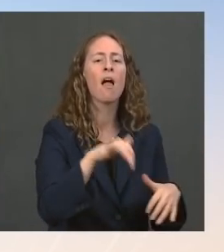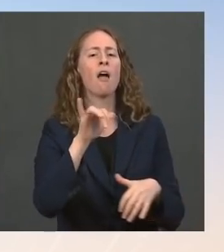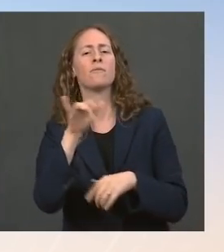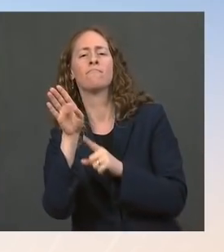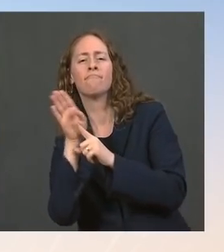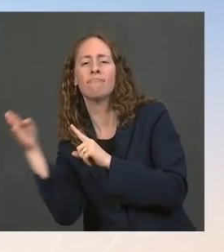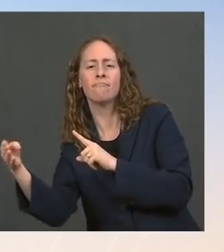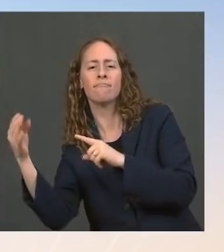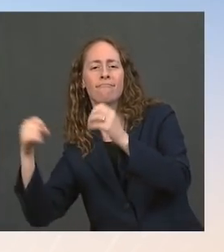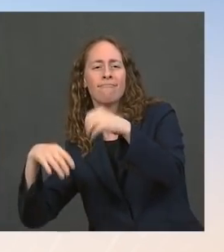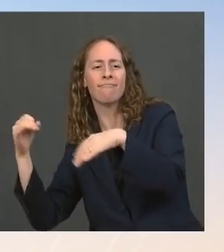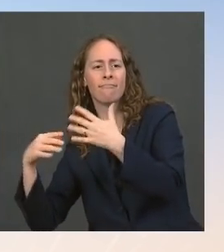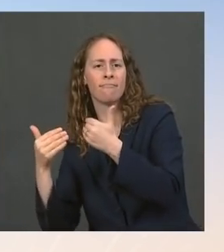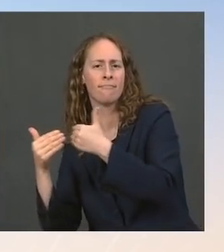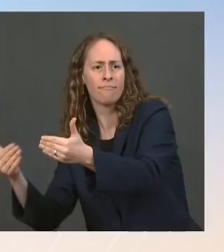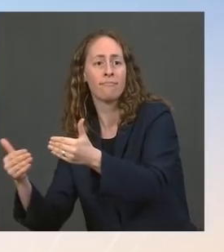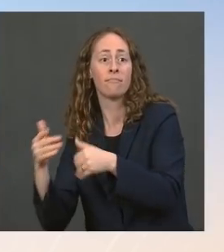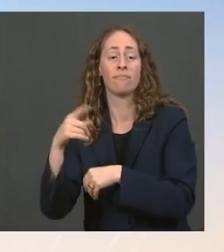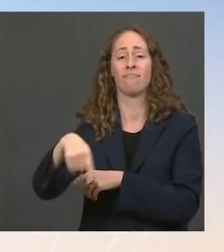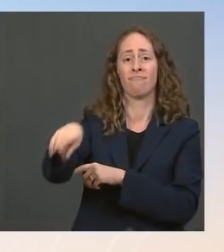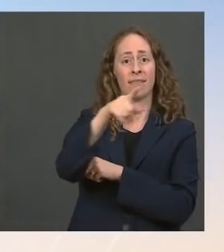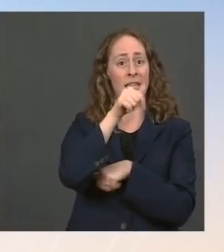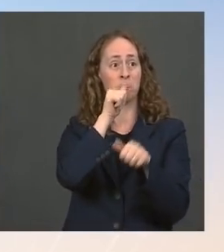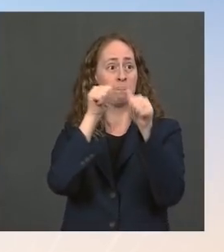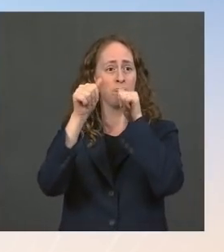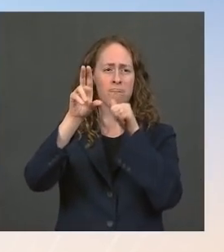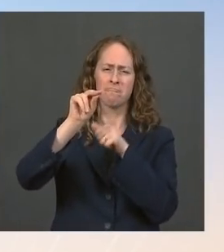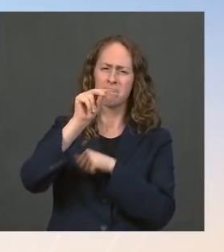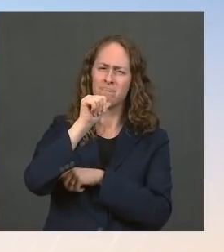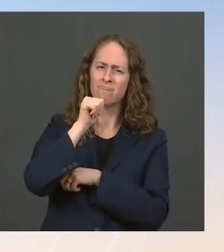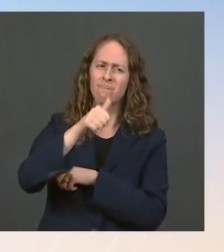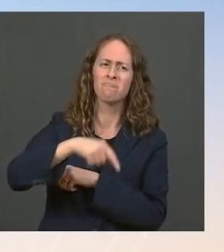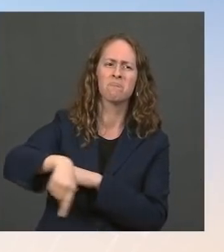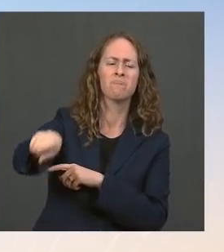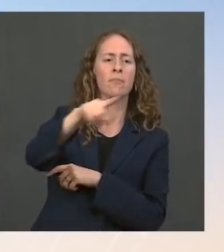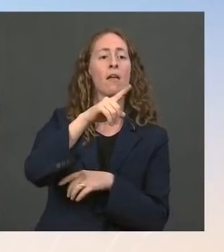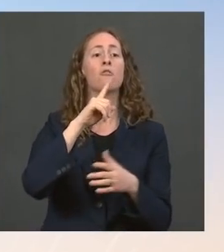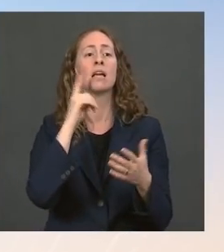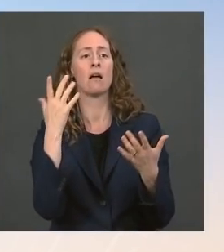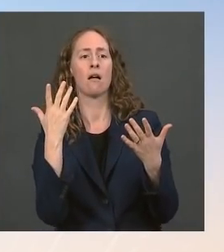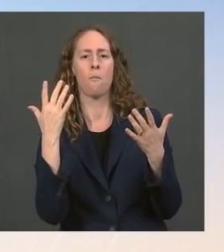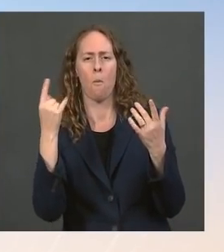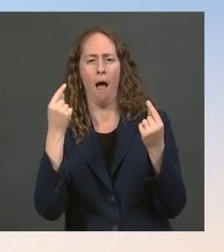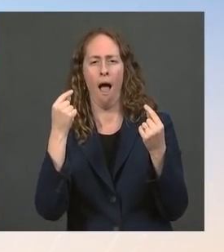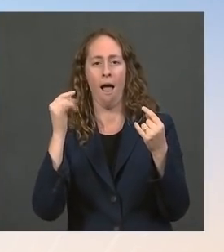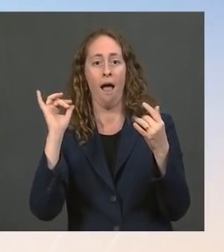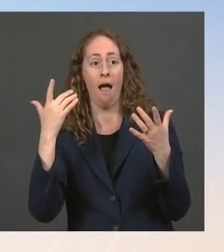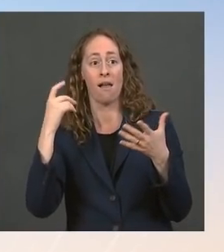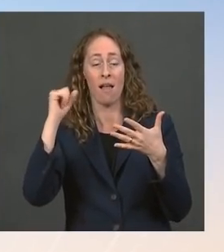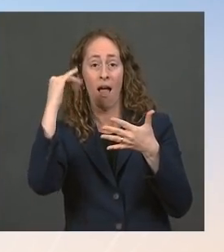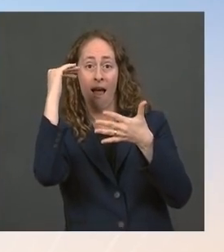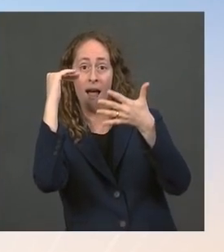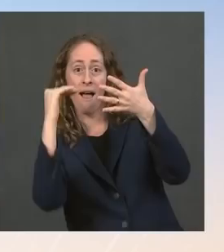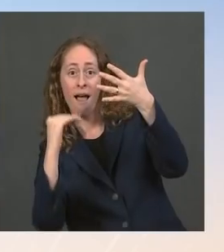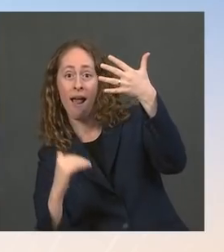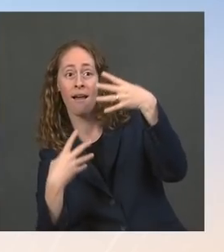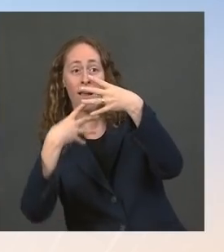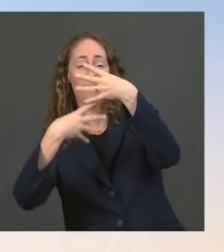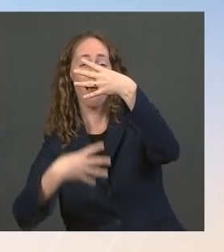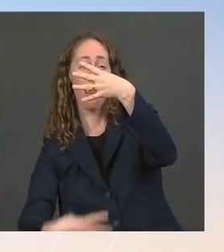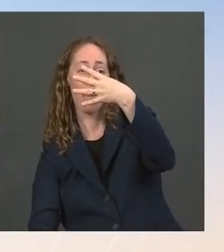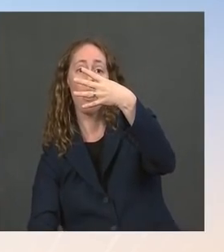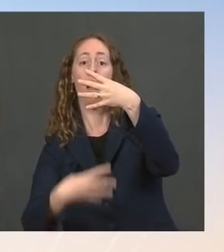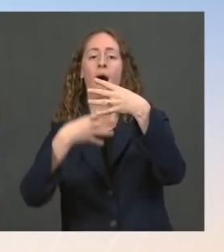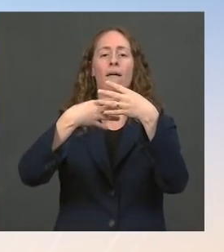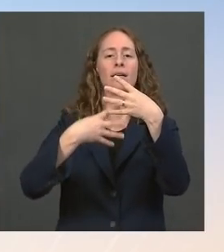about here, which is not a secret to all of you, are the size of the package, right? There are a range of different viewpoints on that. That's part of what the discussion is,